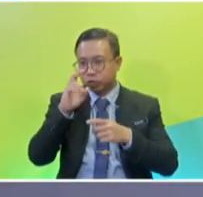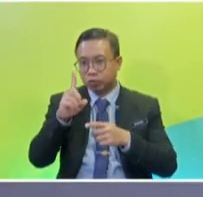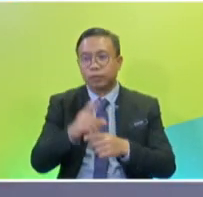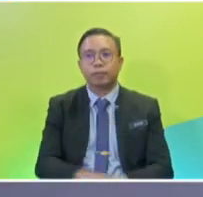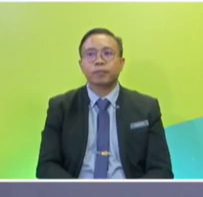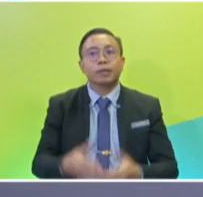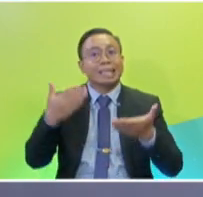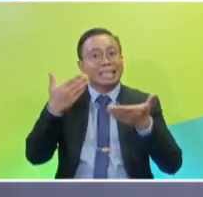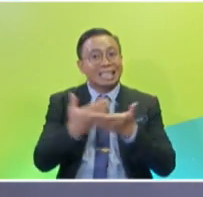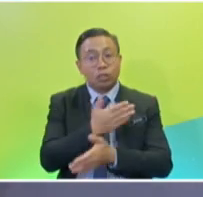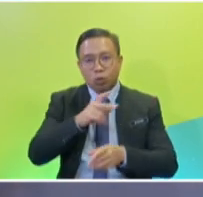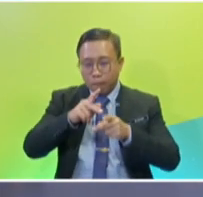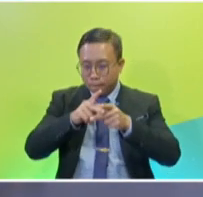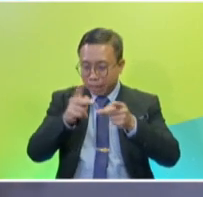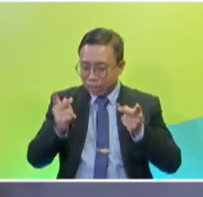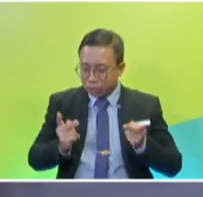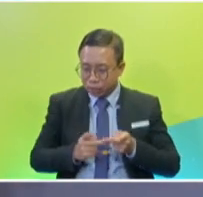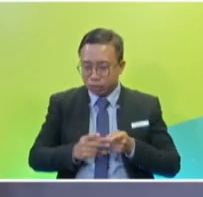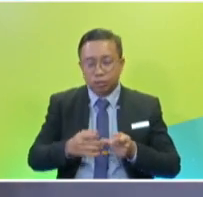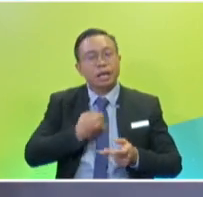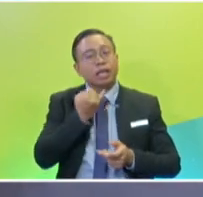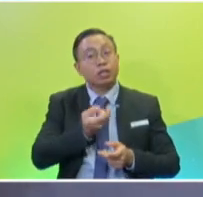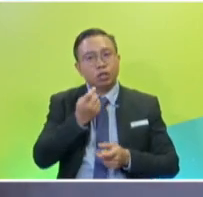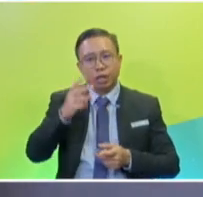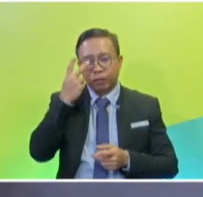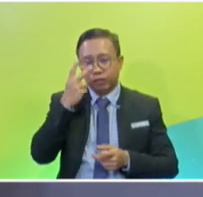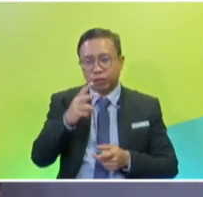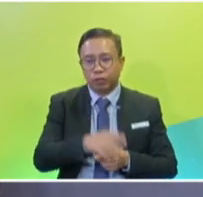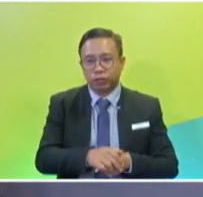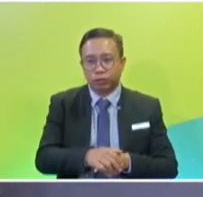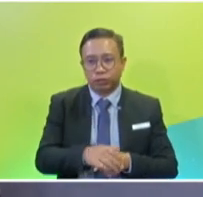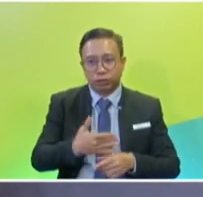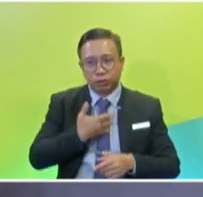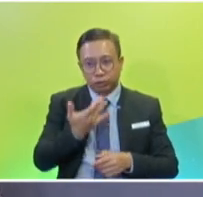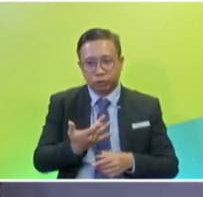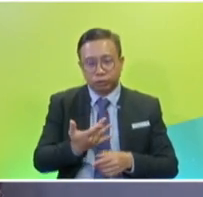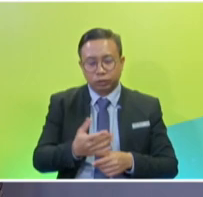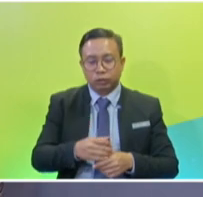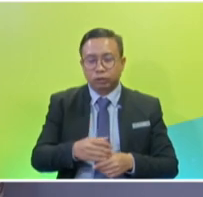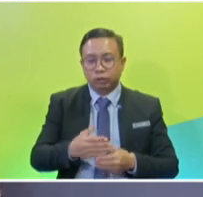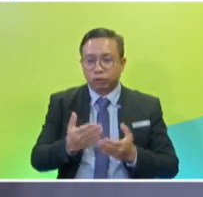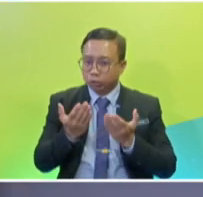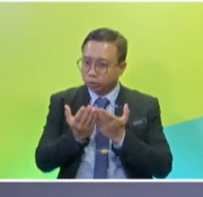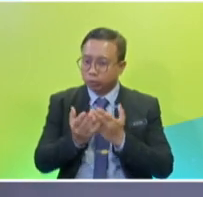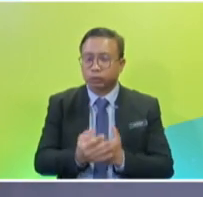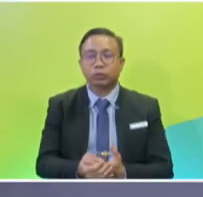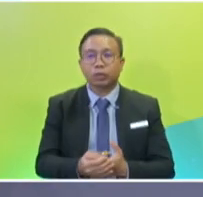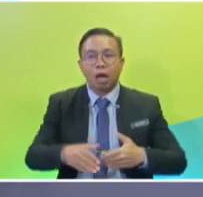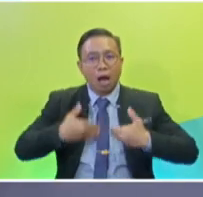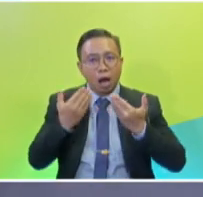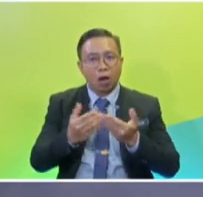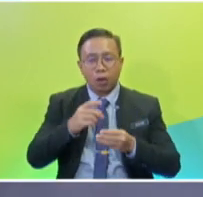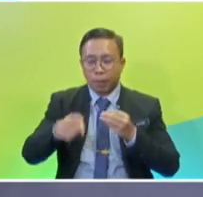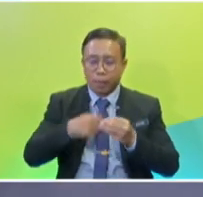new places, I enjoy the view, and she added in feel grateful. Right? And she also asked, how about